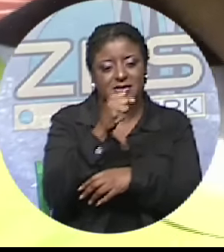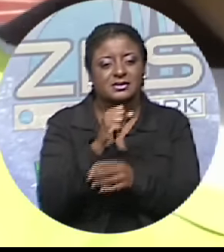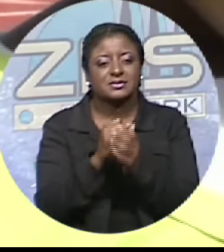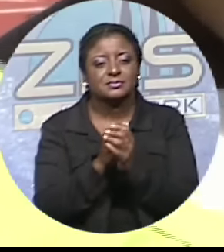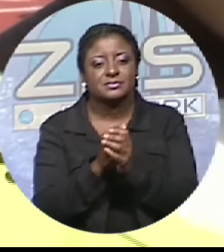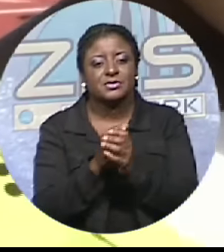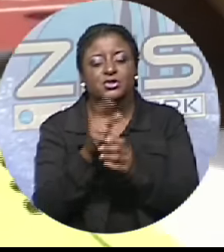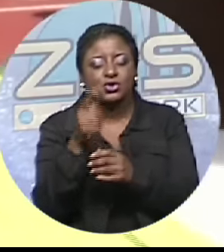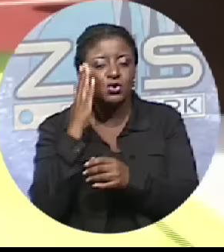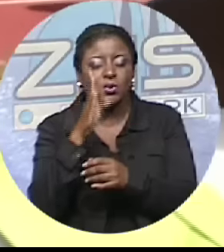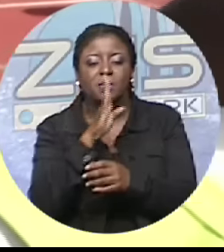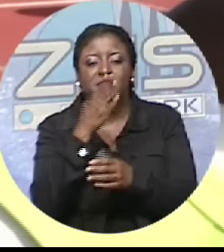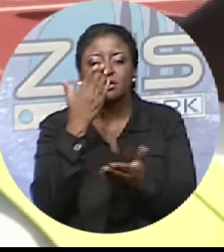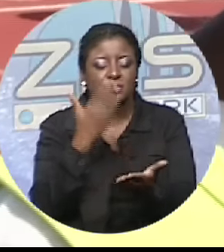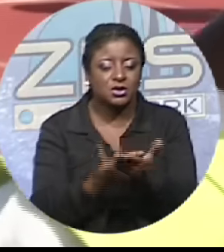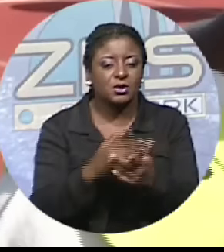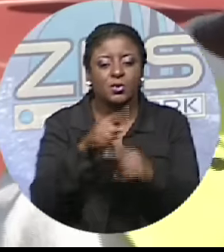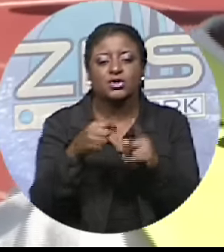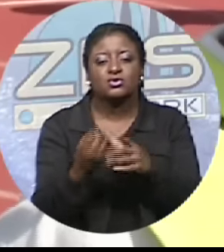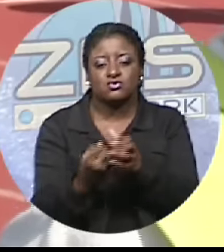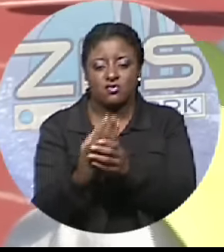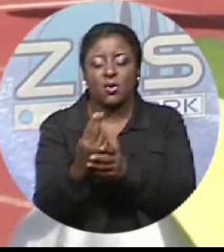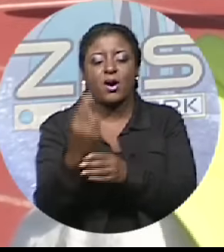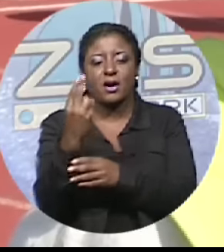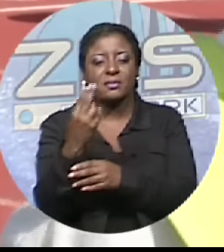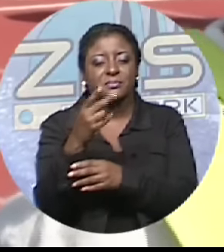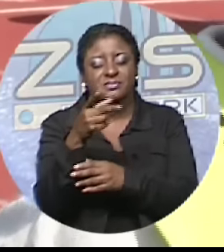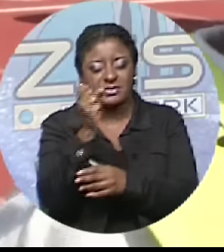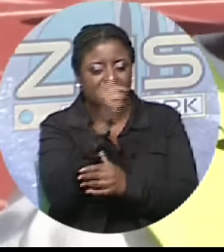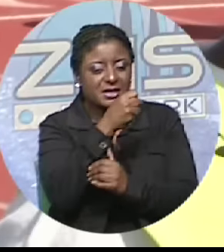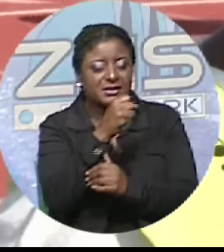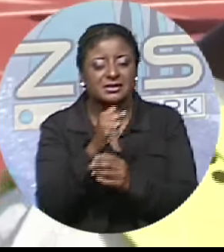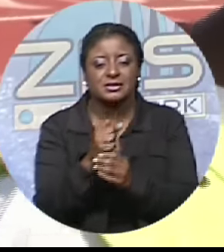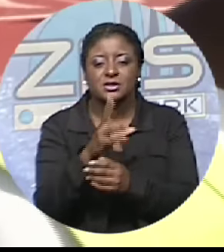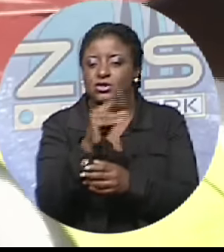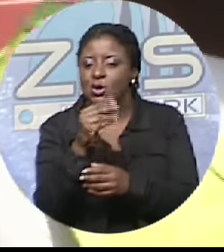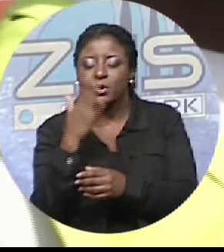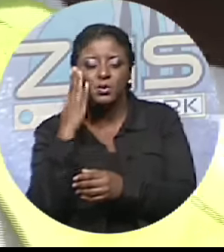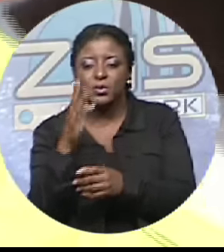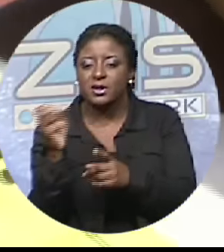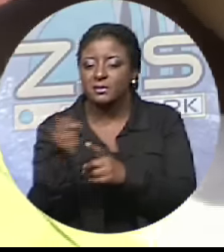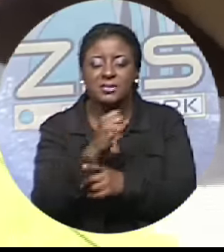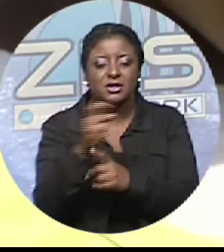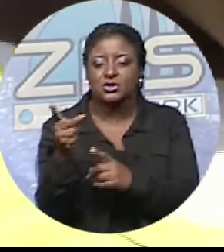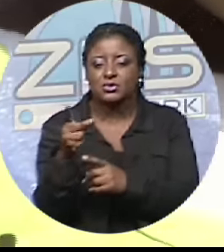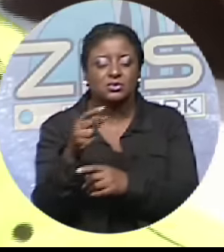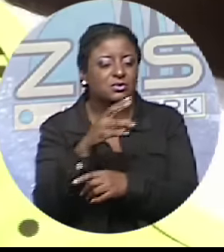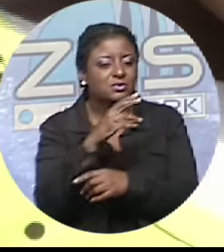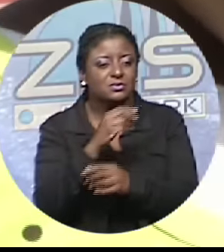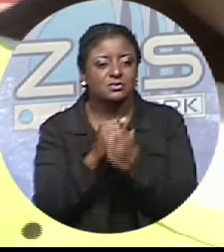So you could be good when you grow up. Ain't nobody could beat you. They ain't ready for you in.